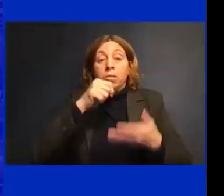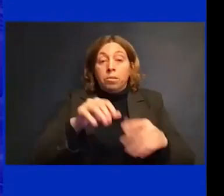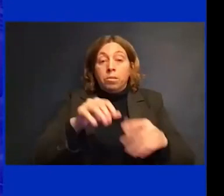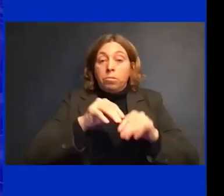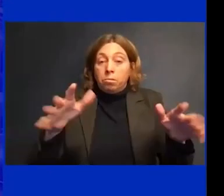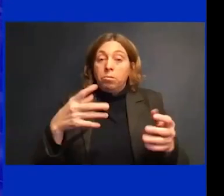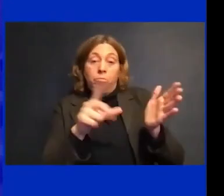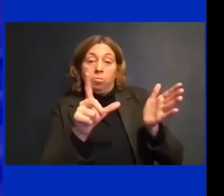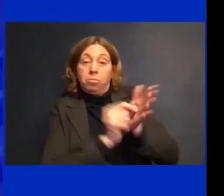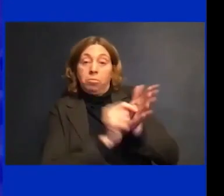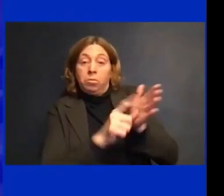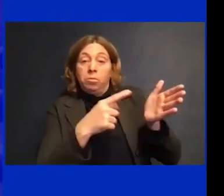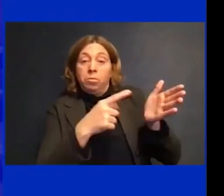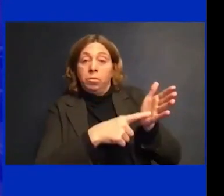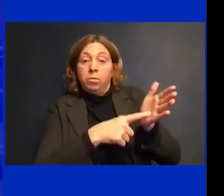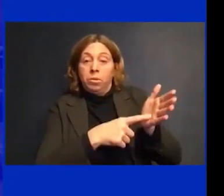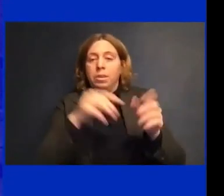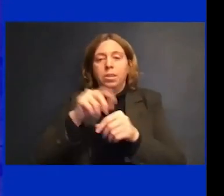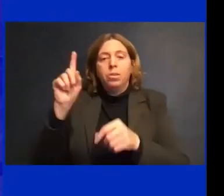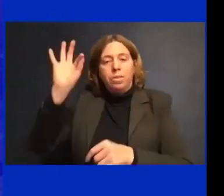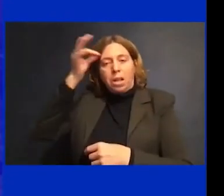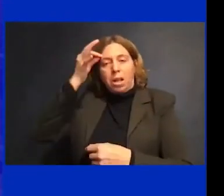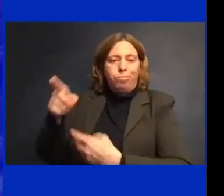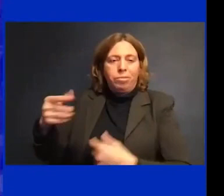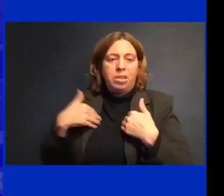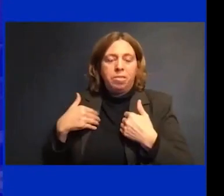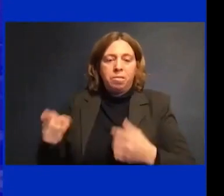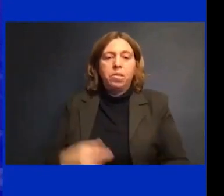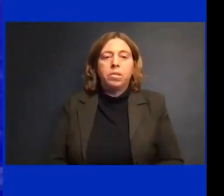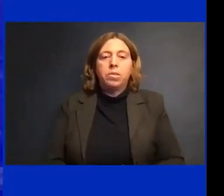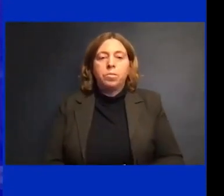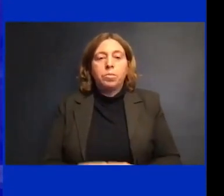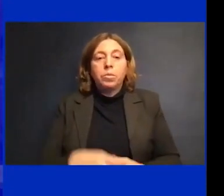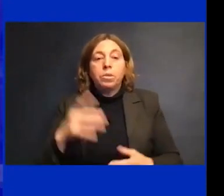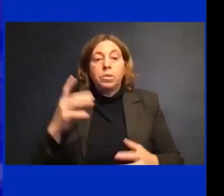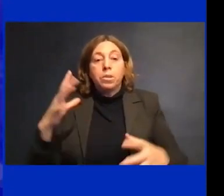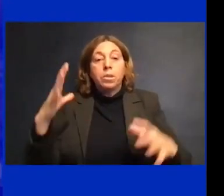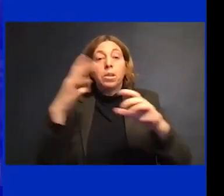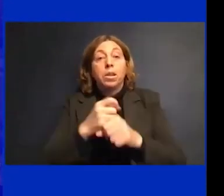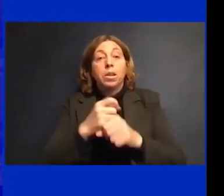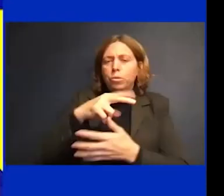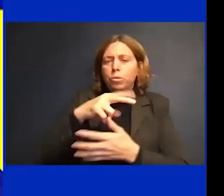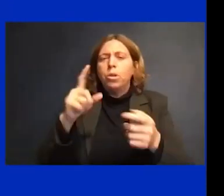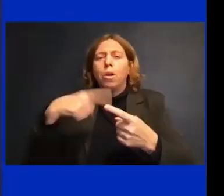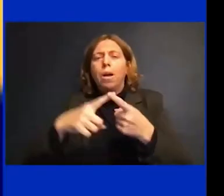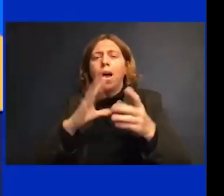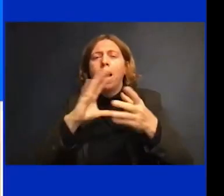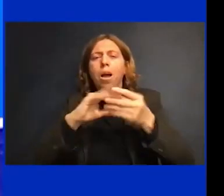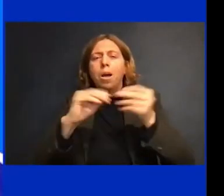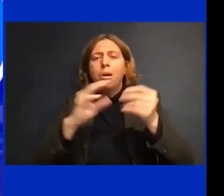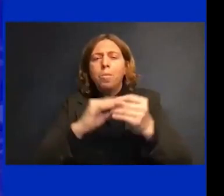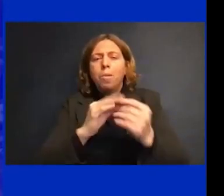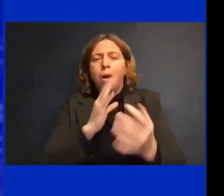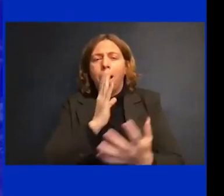Register. At the conclusion of this presentation, we will review the comment period, all comments submitted during